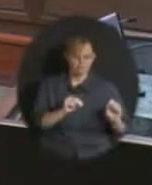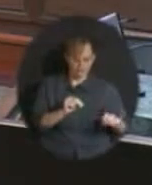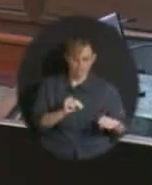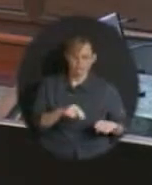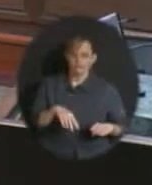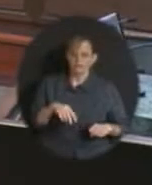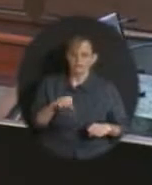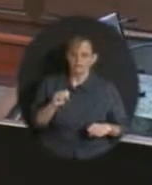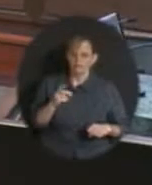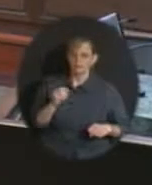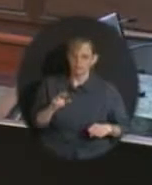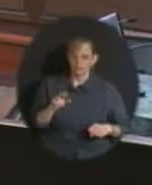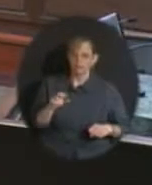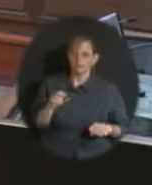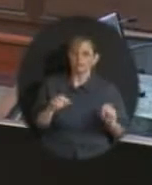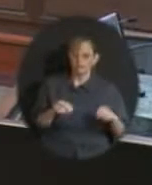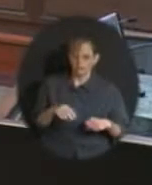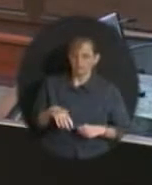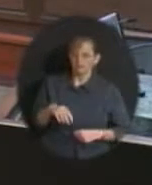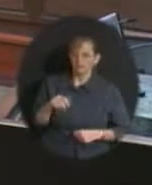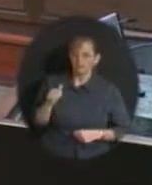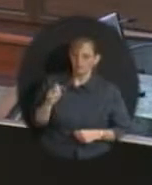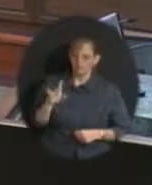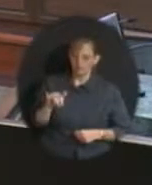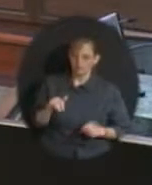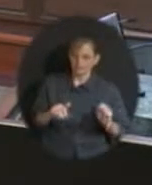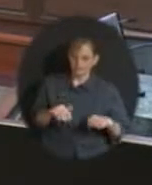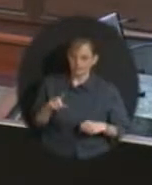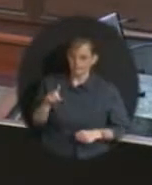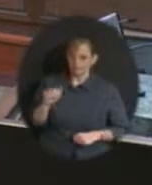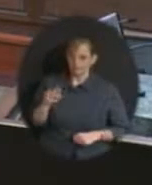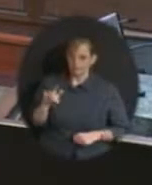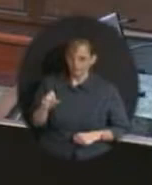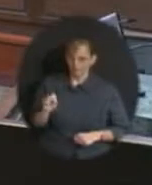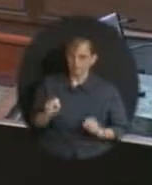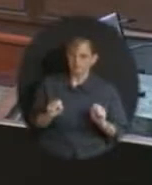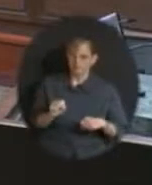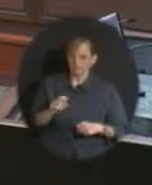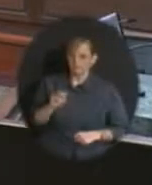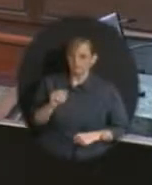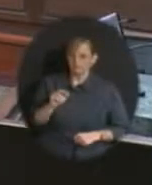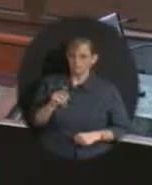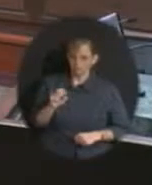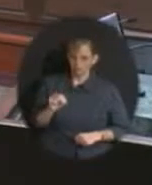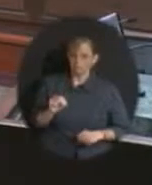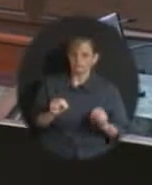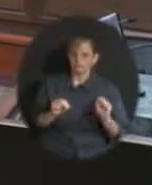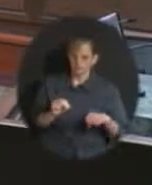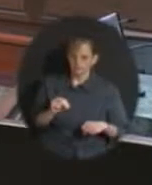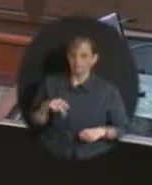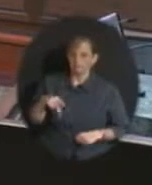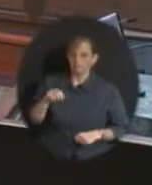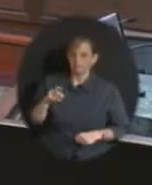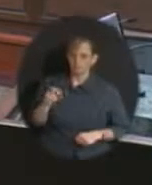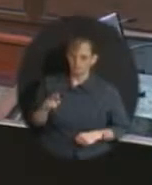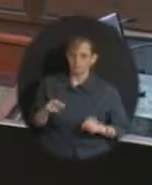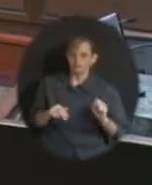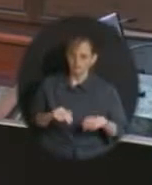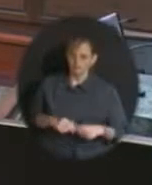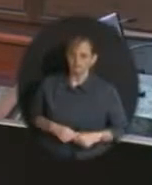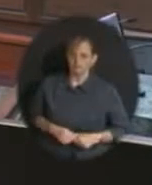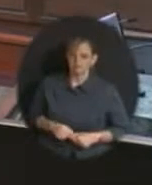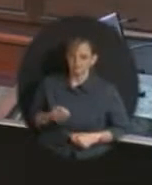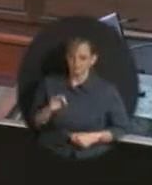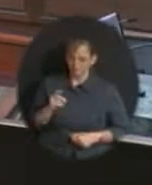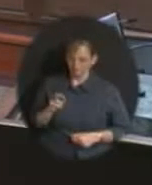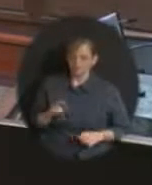Ashley? Yes. Dr. Daniels? Yes. Mrs. Felter? Yes. Mrs. Martin? Yes. Mr. Parker? Yes. Then the same process for the